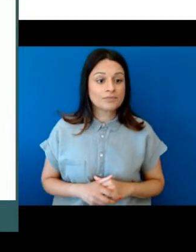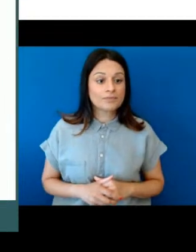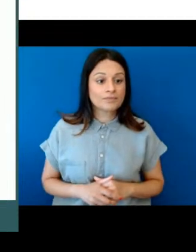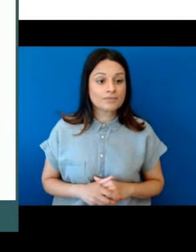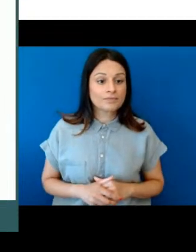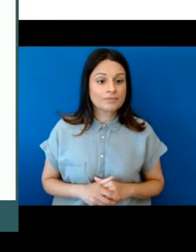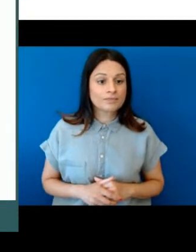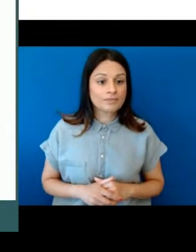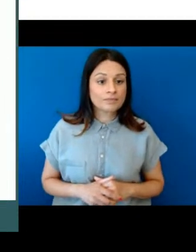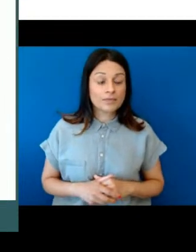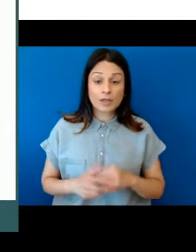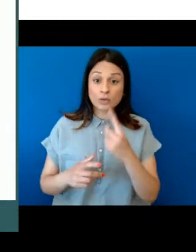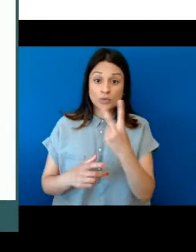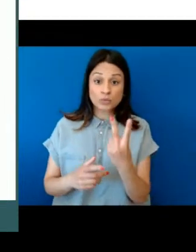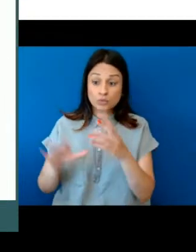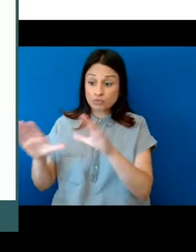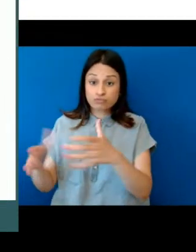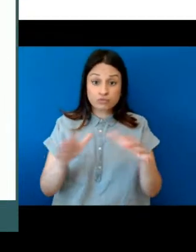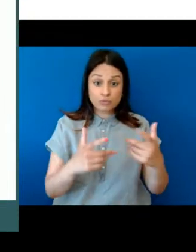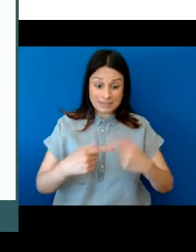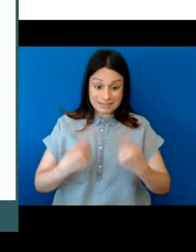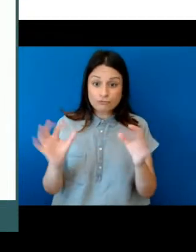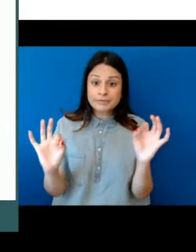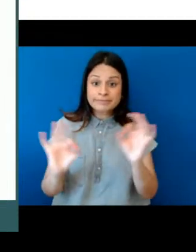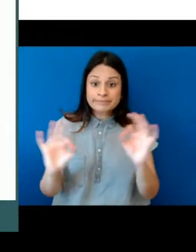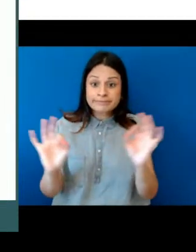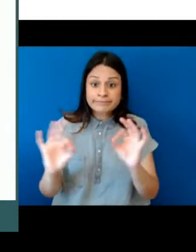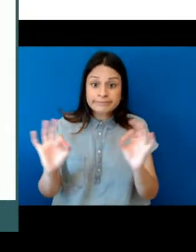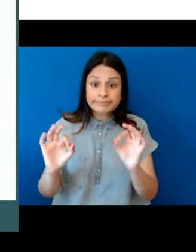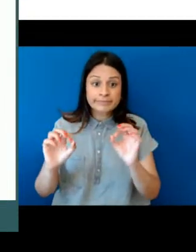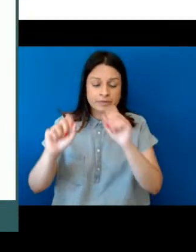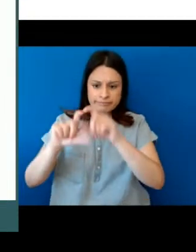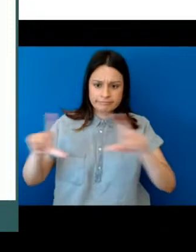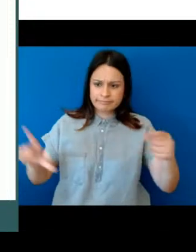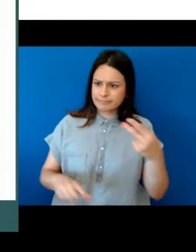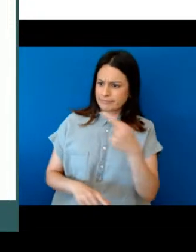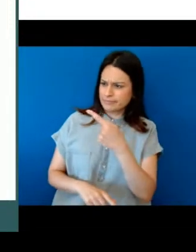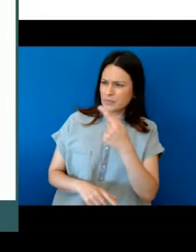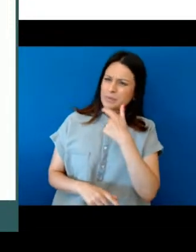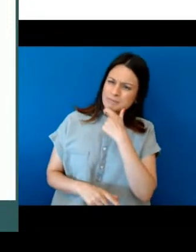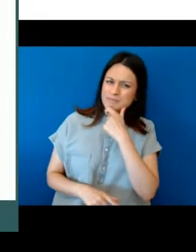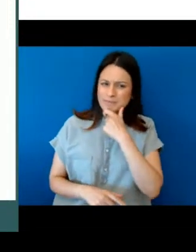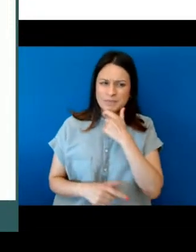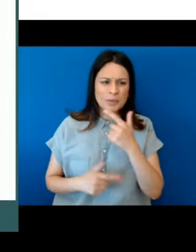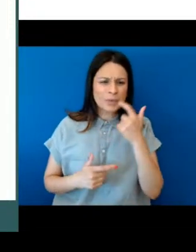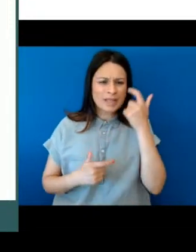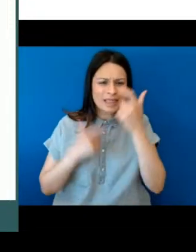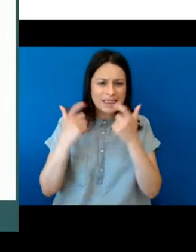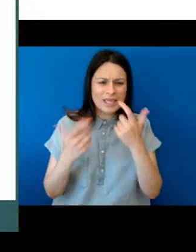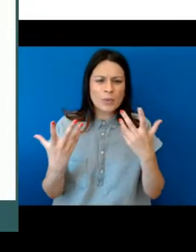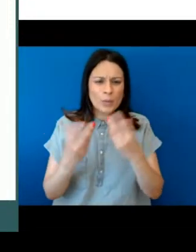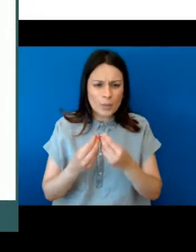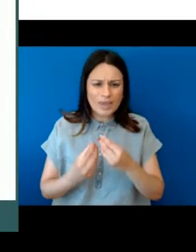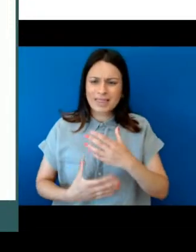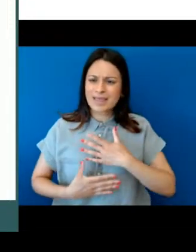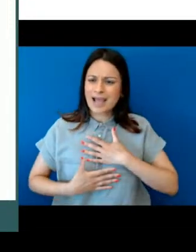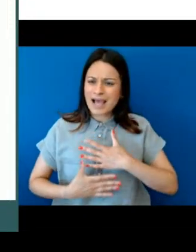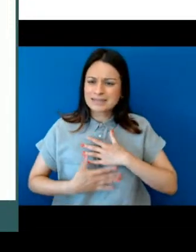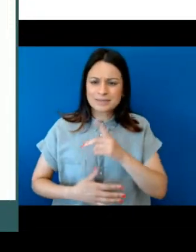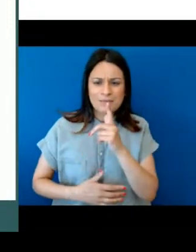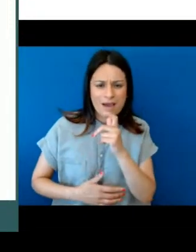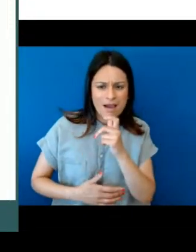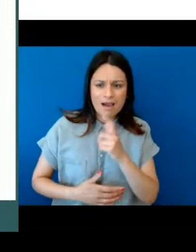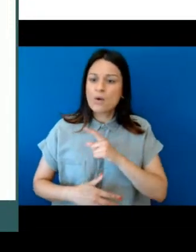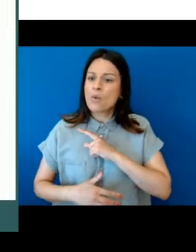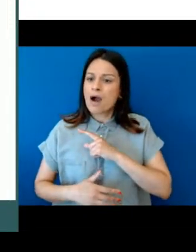groups. I think we need a rethink with asthma, because asthma